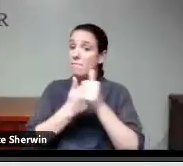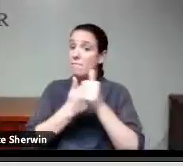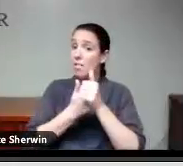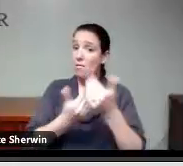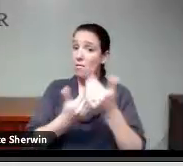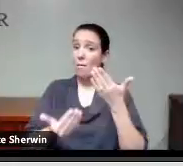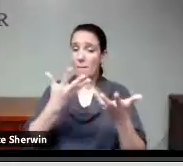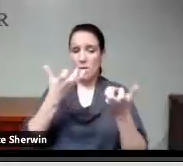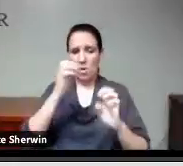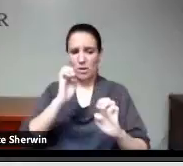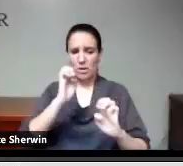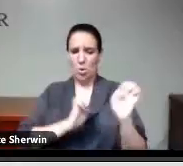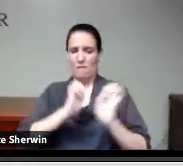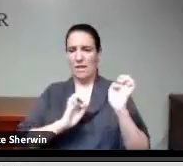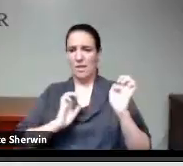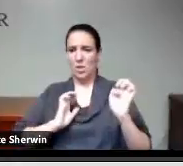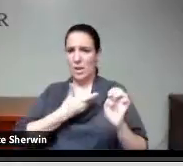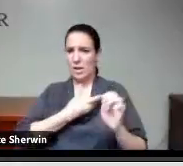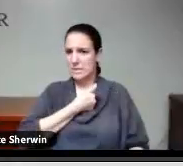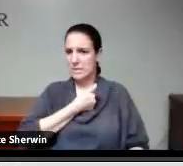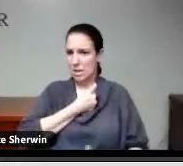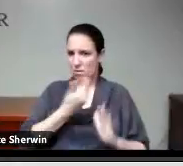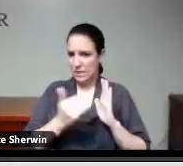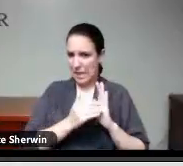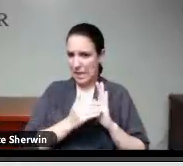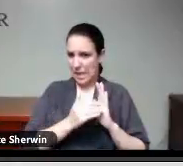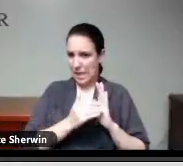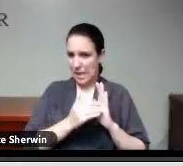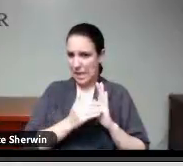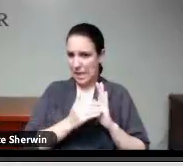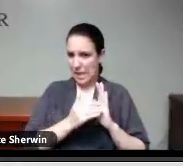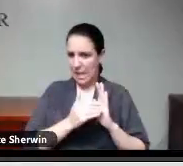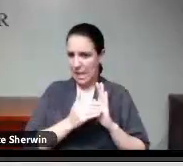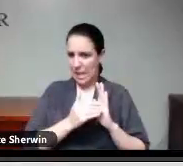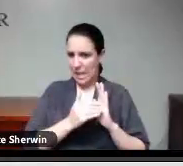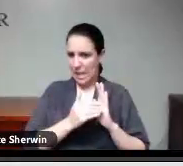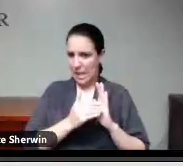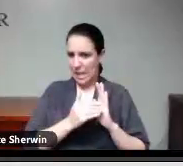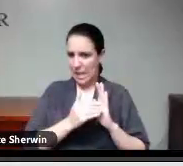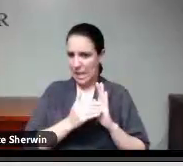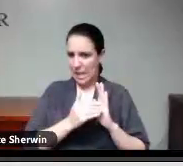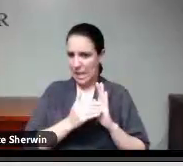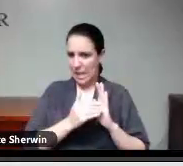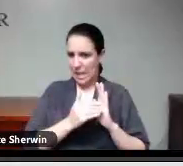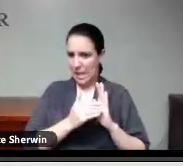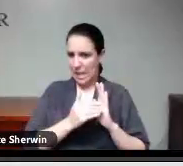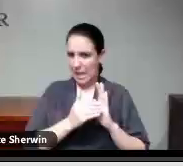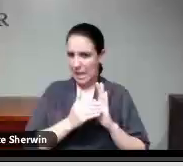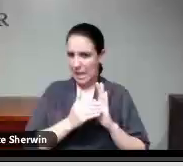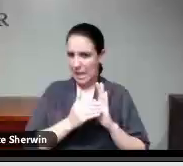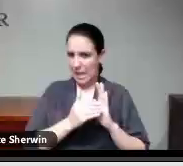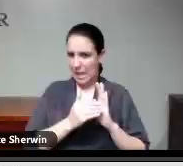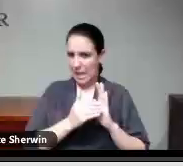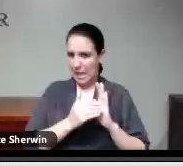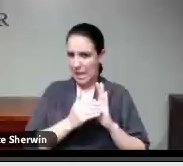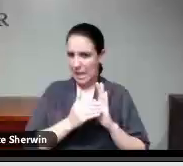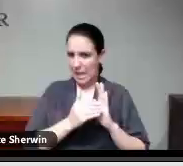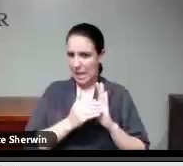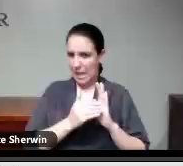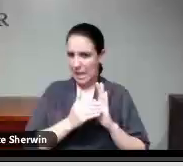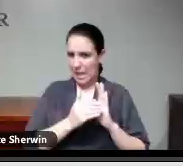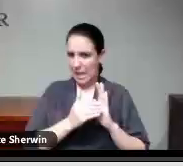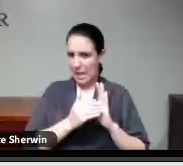against that could be useful as we go forward. What did we learn about scheduling? What did we learn about budget? Sometimes the things that we learn about